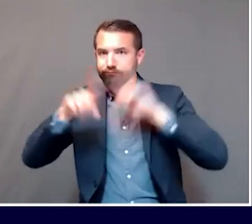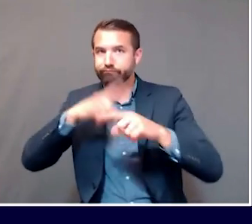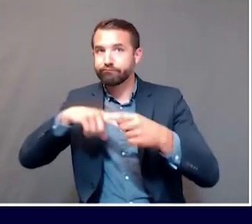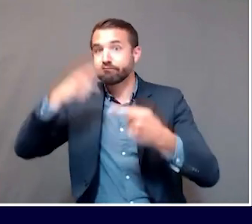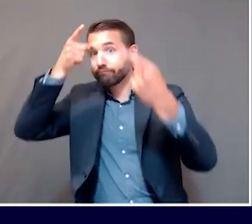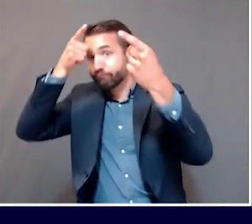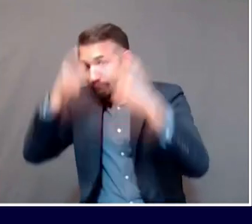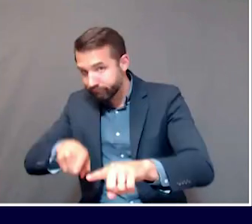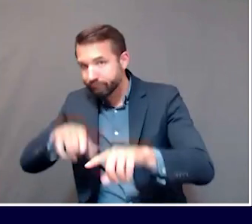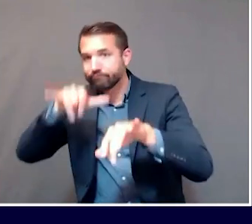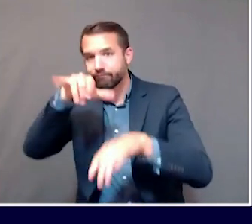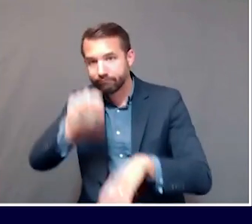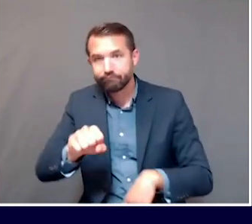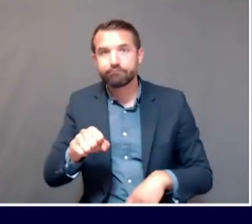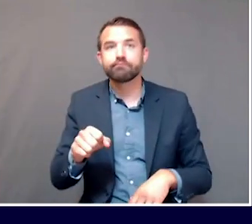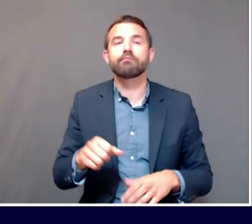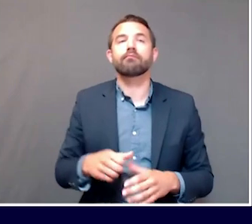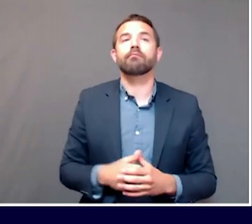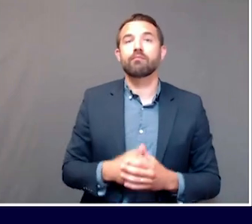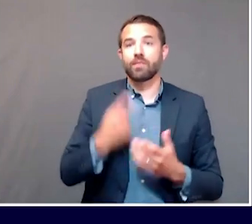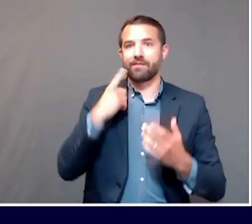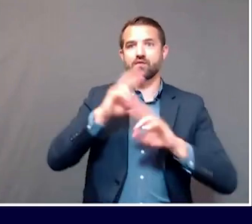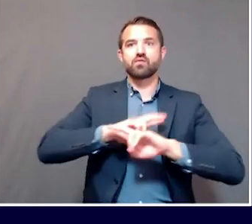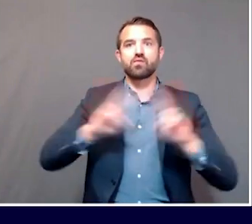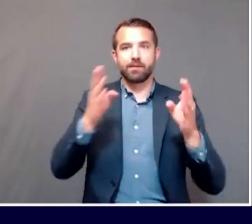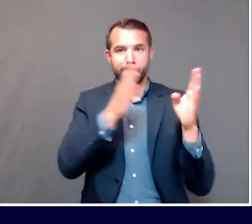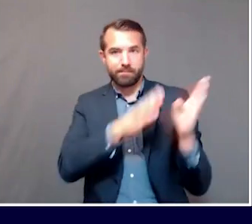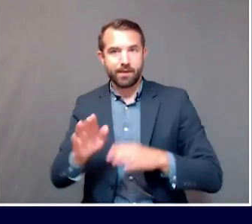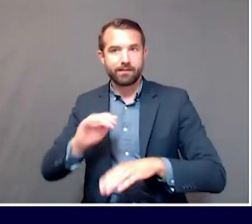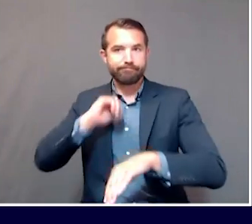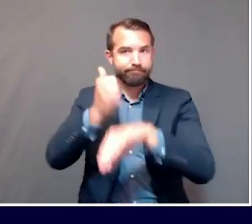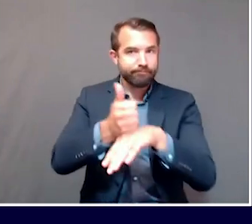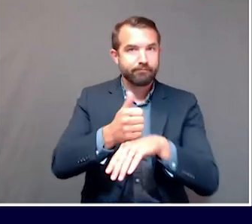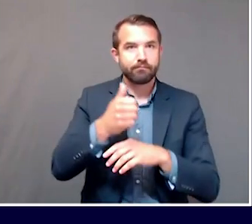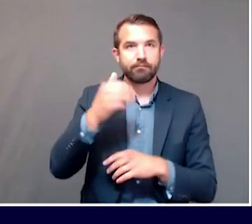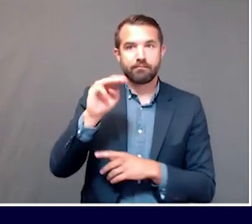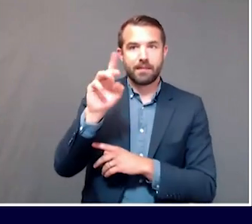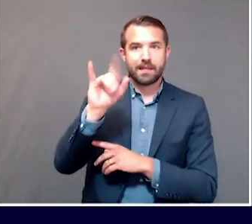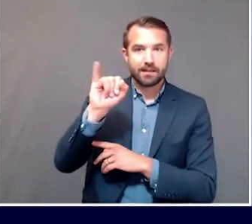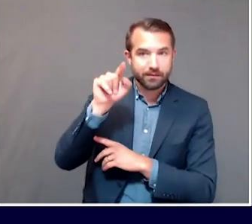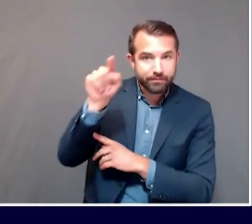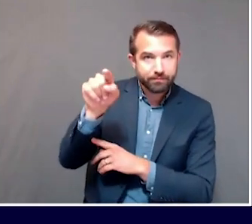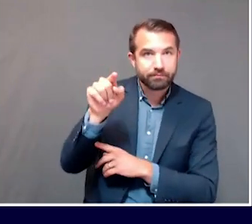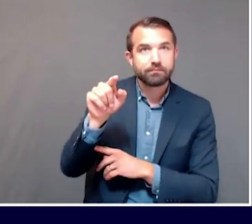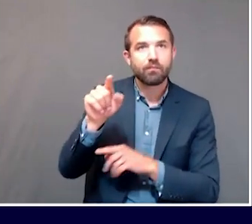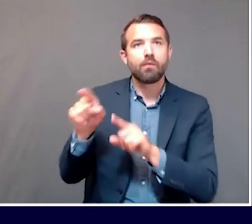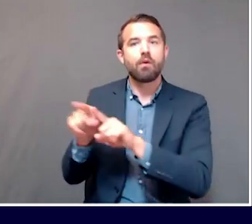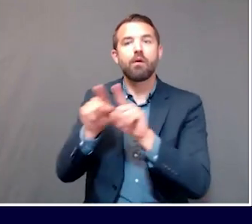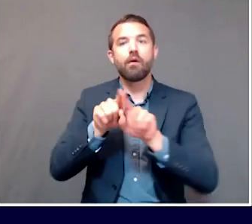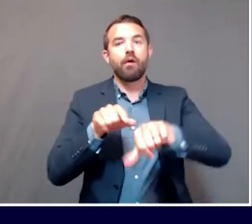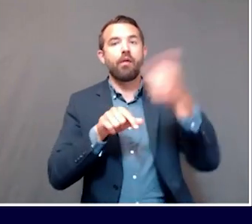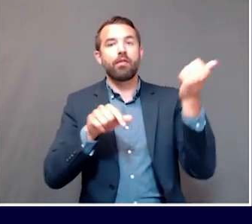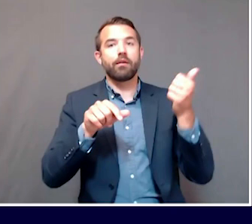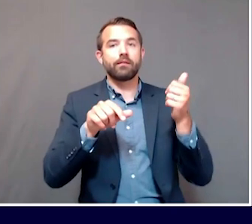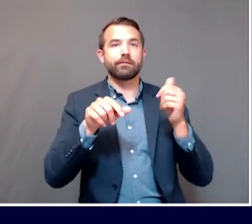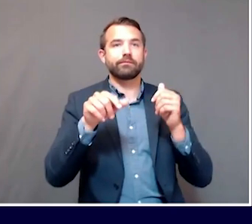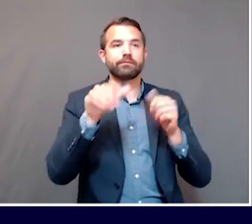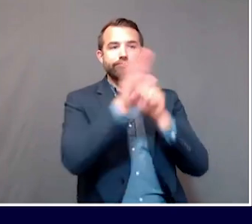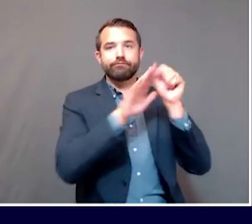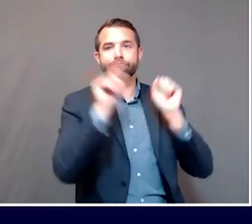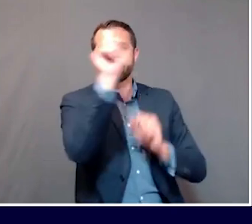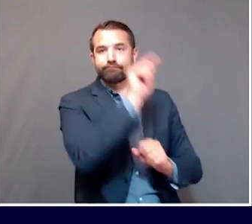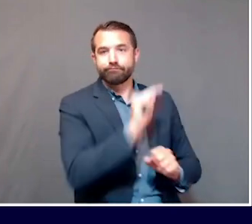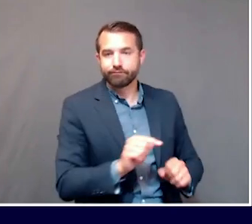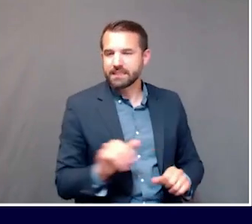people on Mount Desert Island safe in the same way we've been doing so elsewhere. Thank you. Can I follow up quickly? Oh, Governor Mills too. I have to say